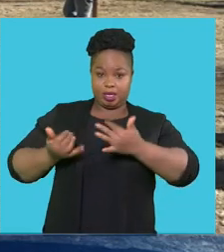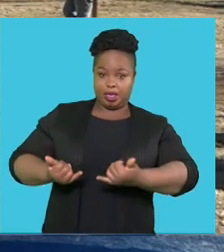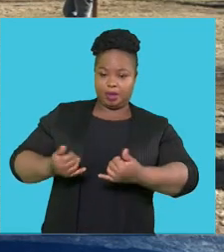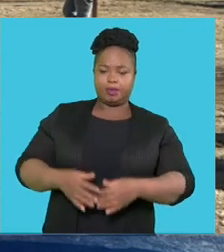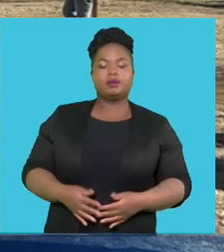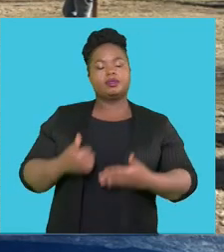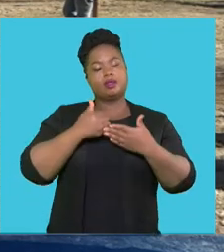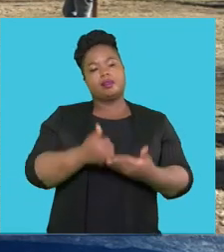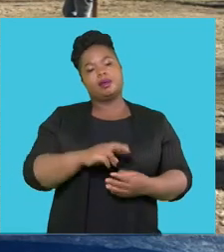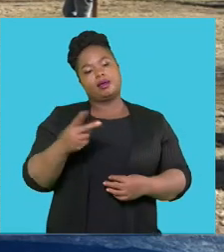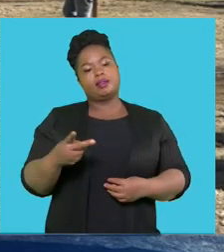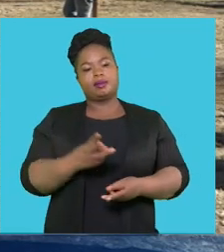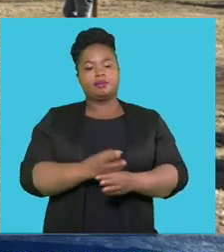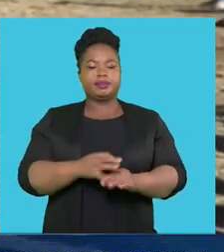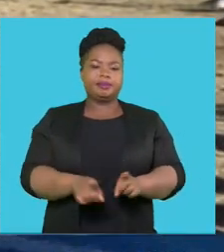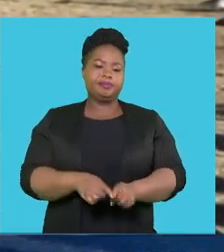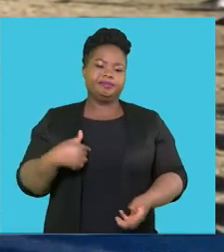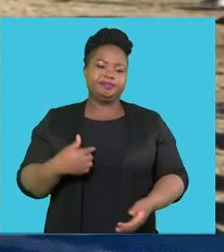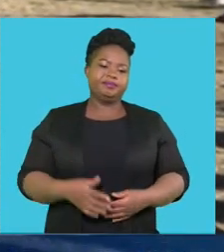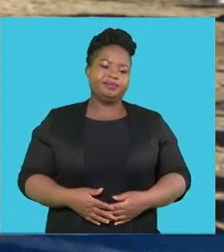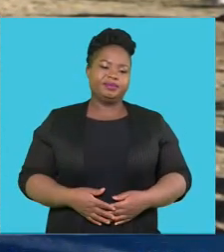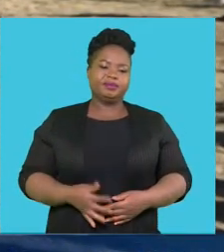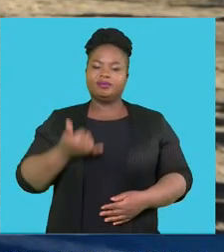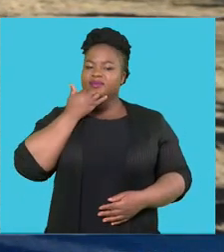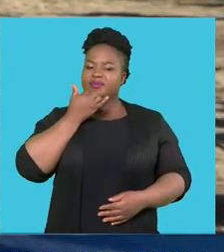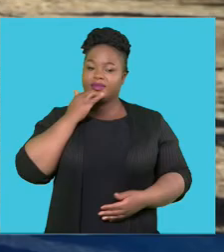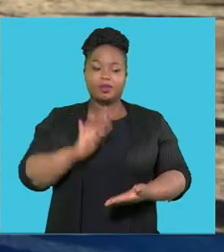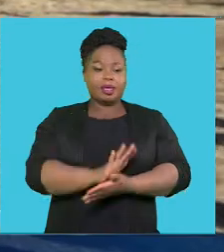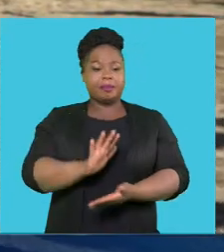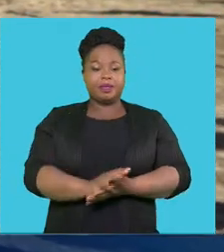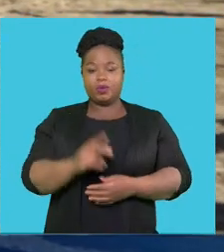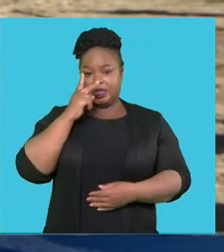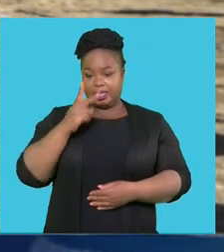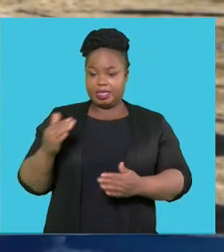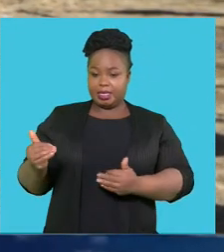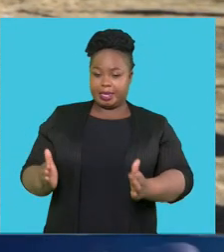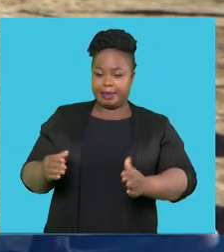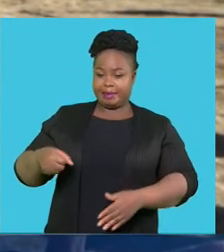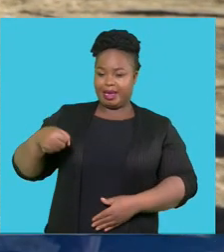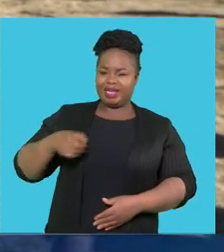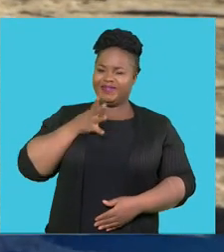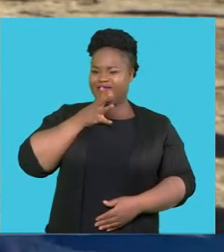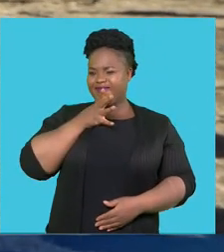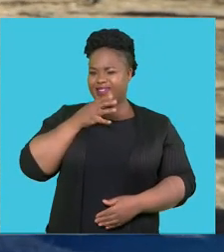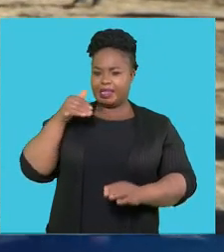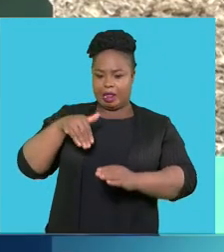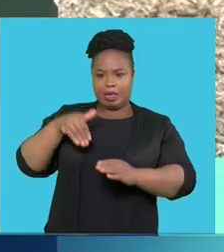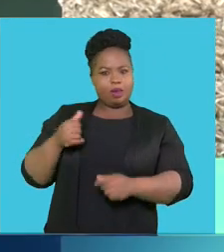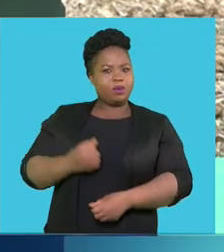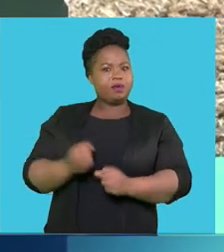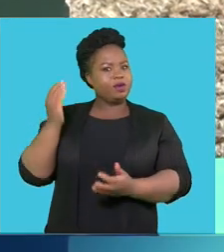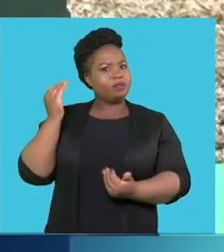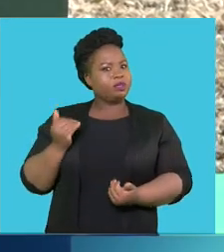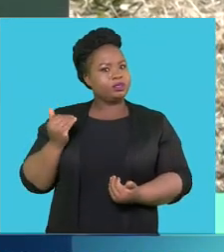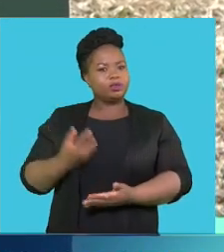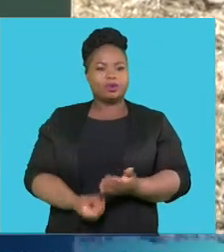lo thusa ba bang batswadi ba tshwanang le nna. Sijabulile kakhulu sibonile ama package makhulu like besinga expectanga